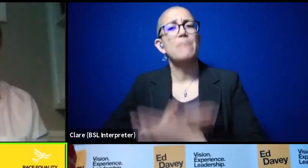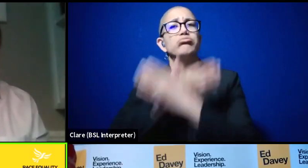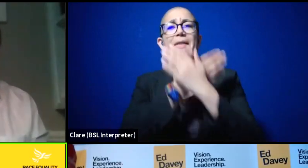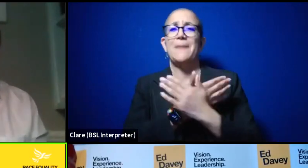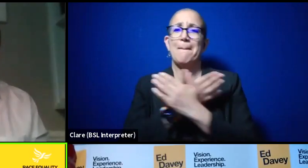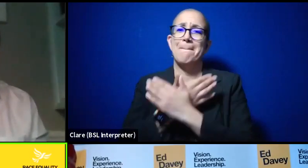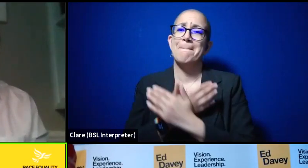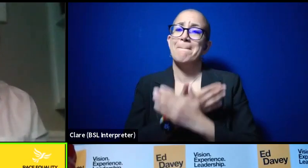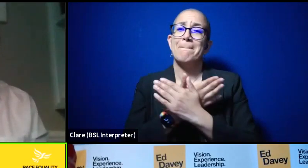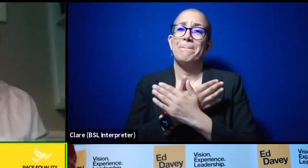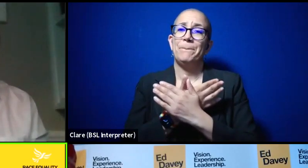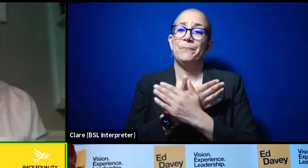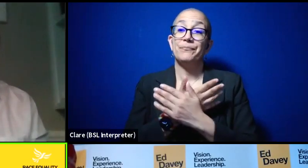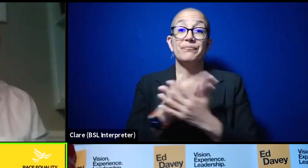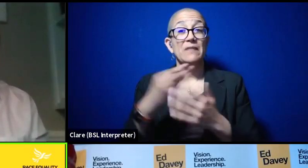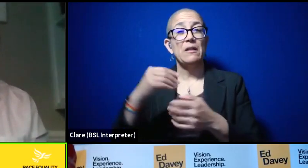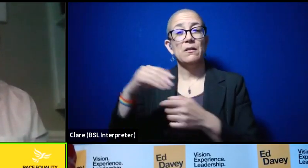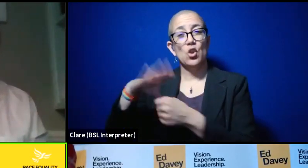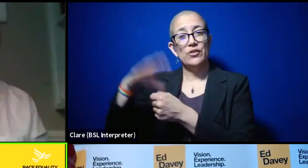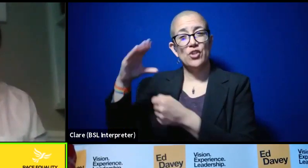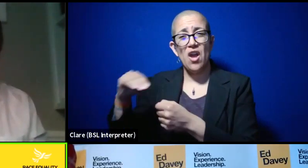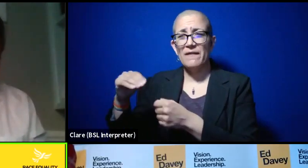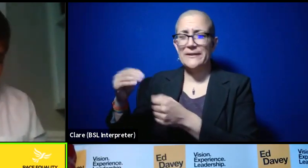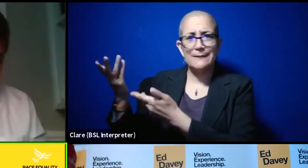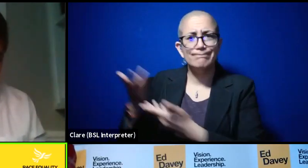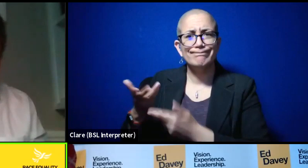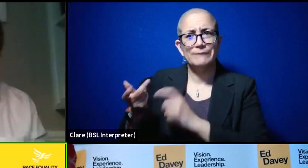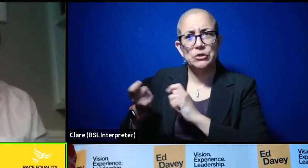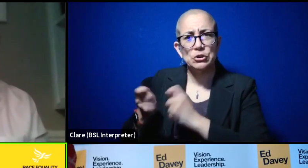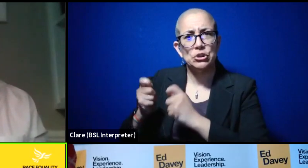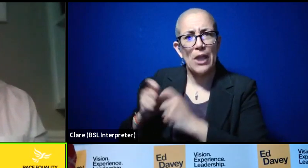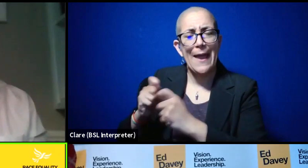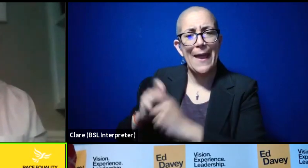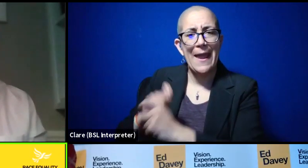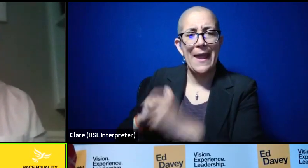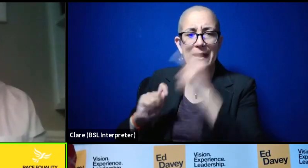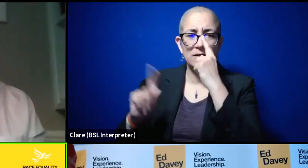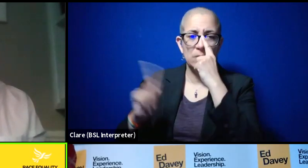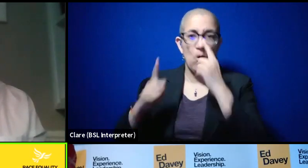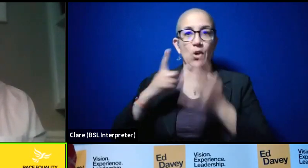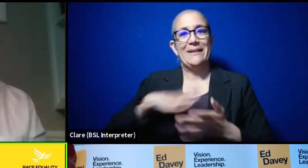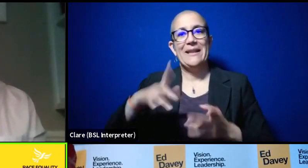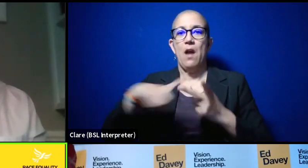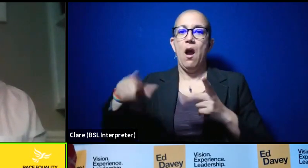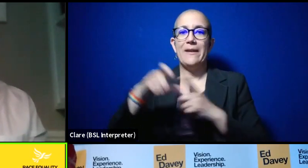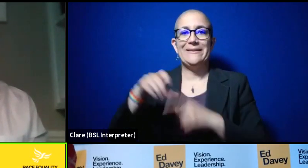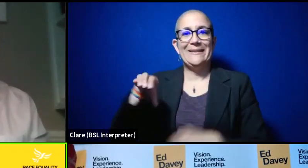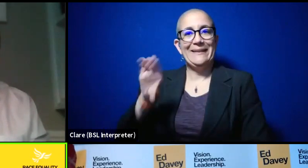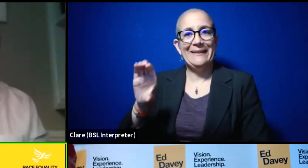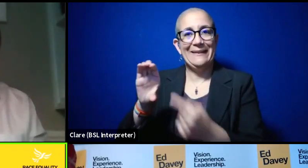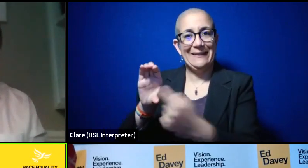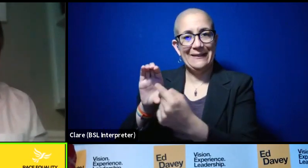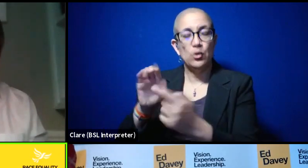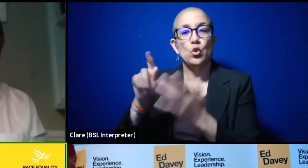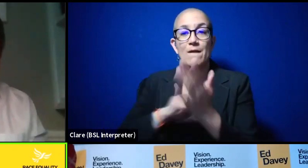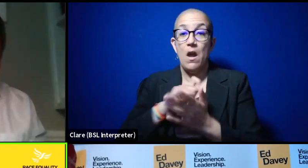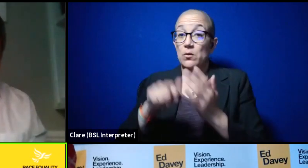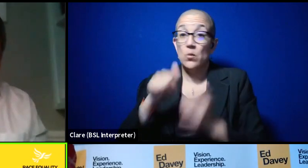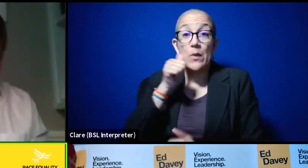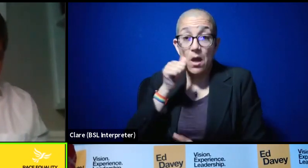that the Conservatives are bringing in particular, having ID to vote, that we know is going to